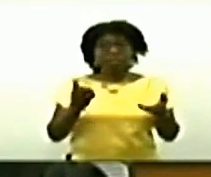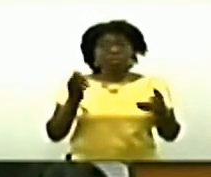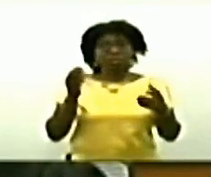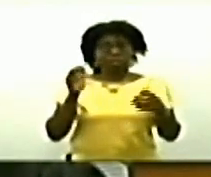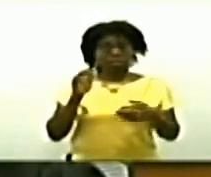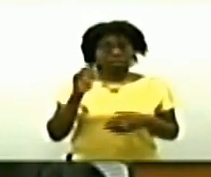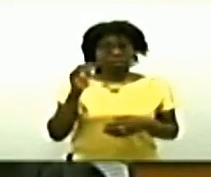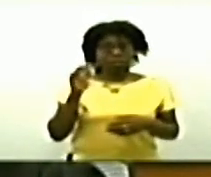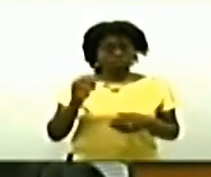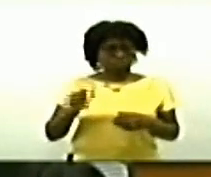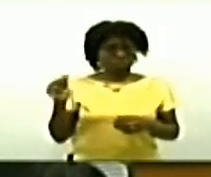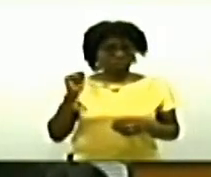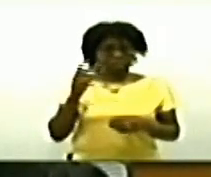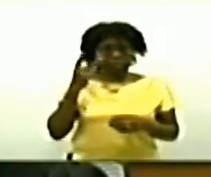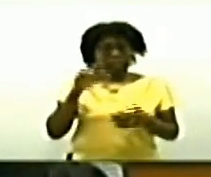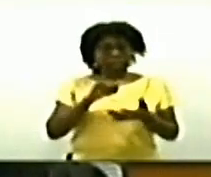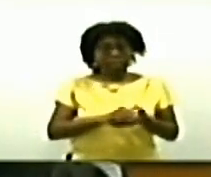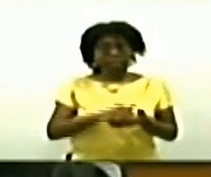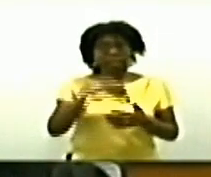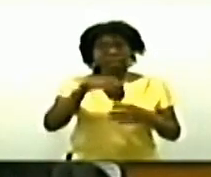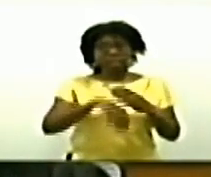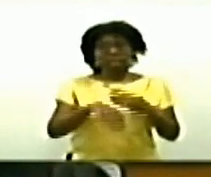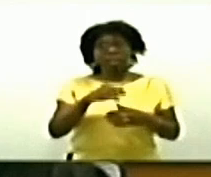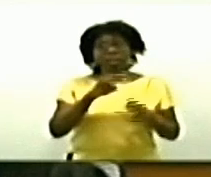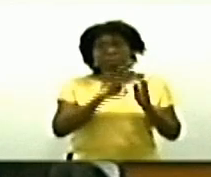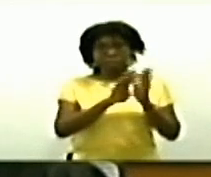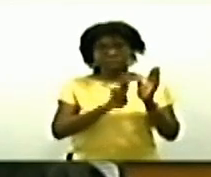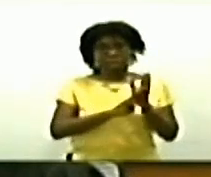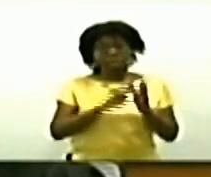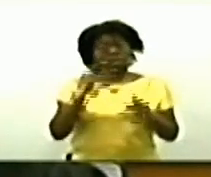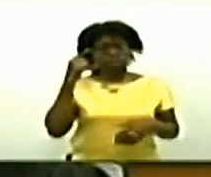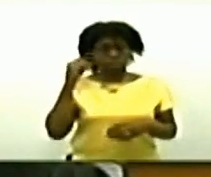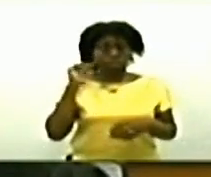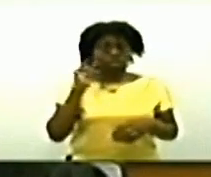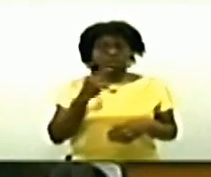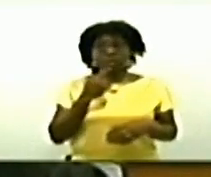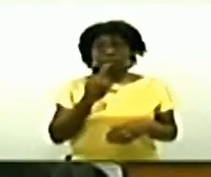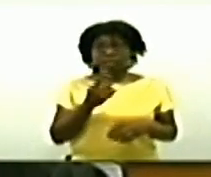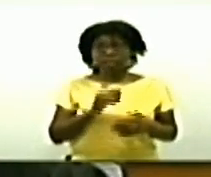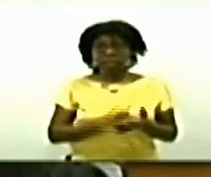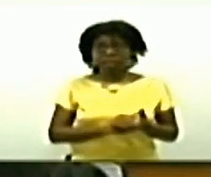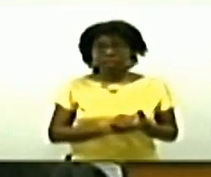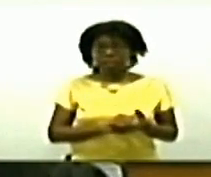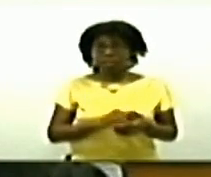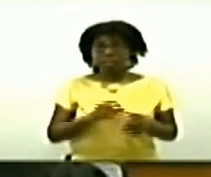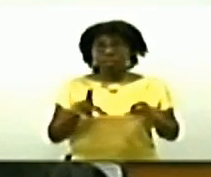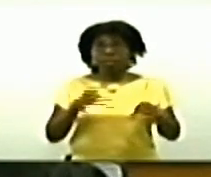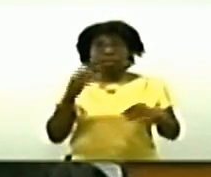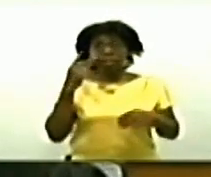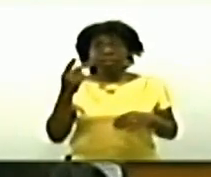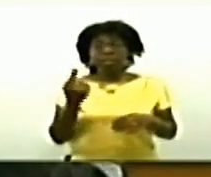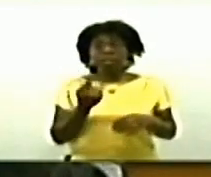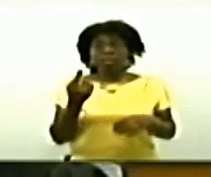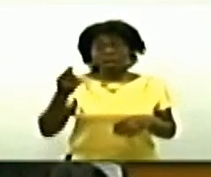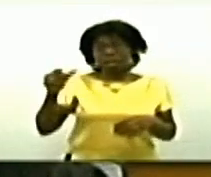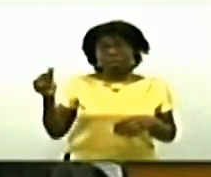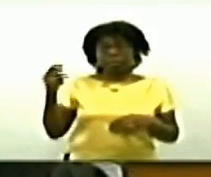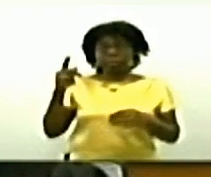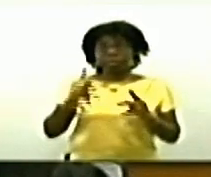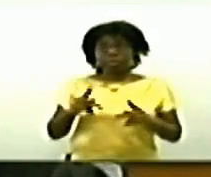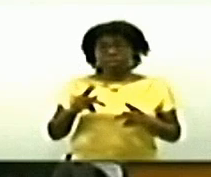find that in the bill itself. Just thought I should make that comment. Did I see somebody else's light on? Yeah.